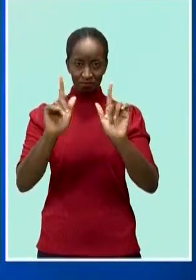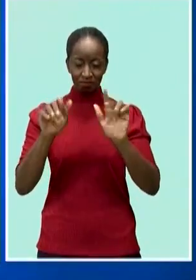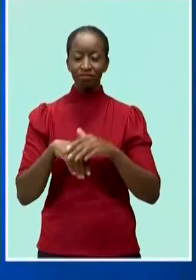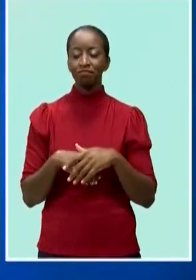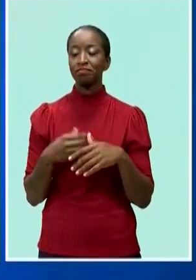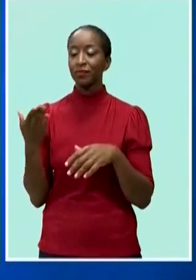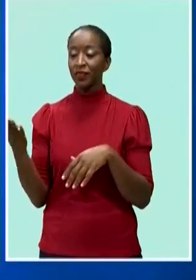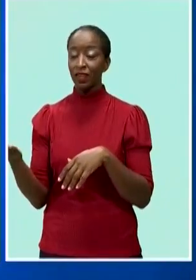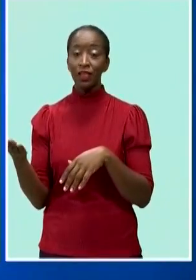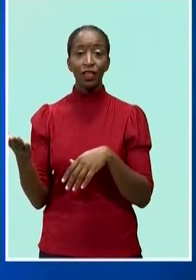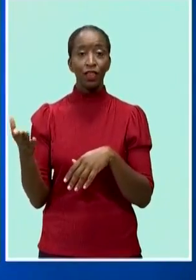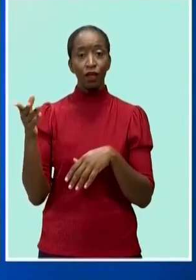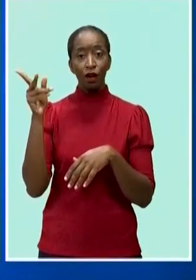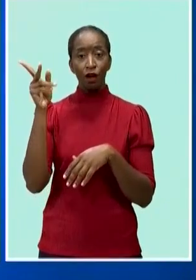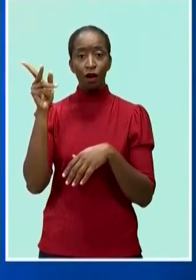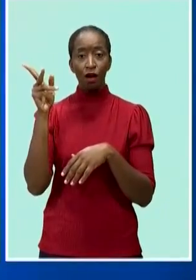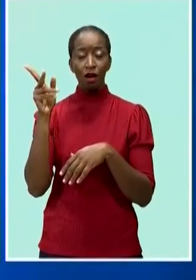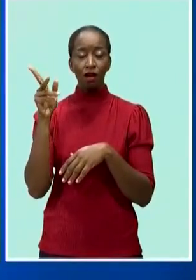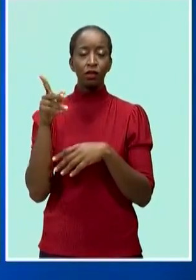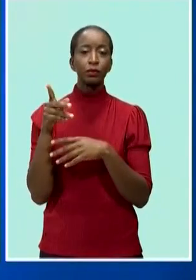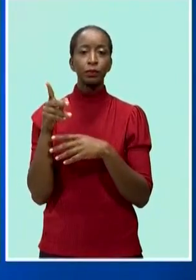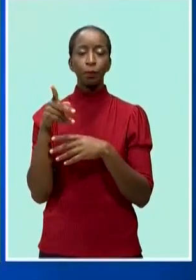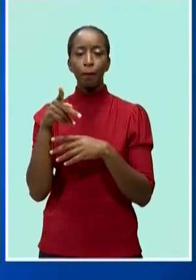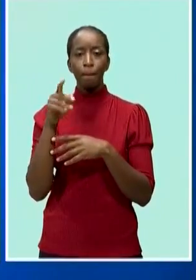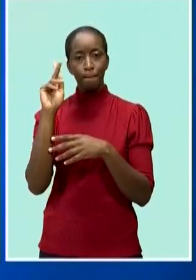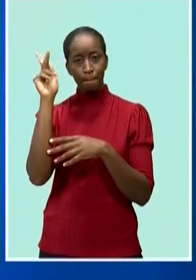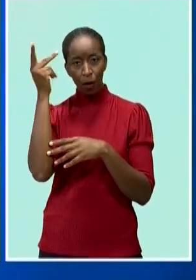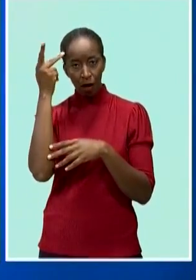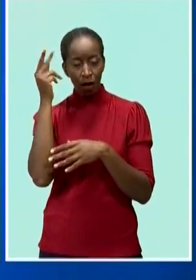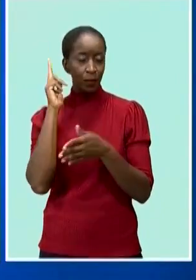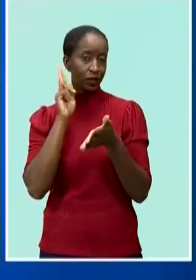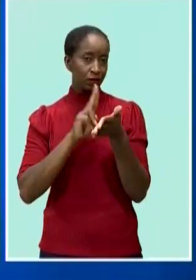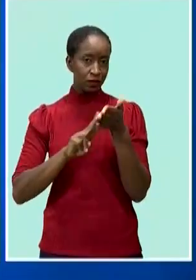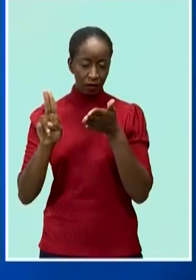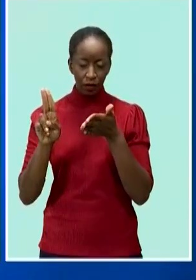of Education, Senator Dr. Ramel Springer. He was speaking as officials